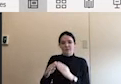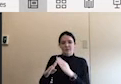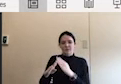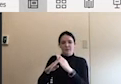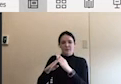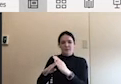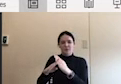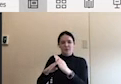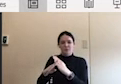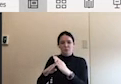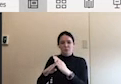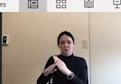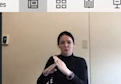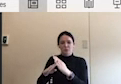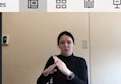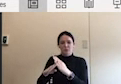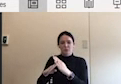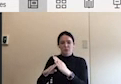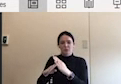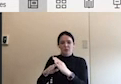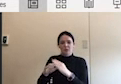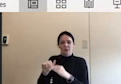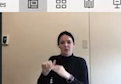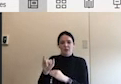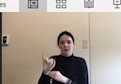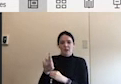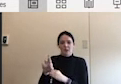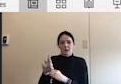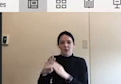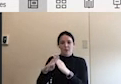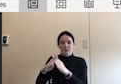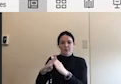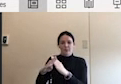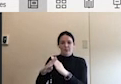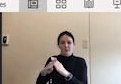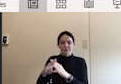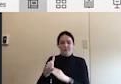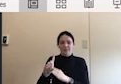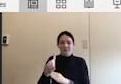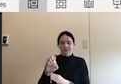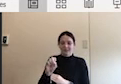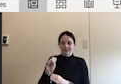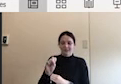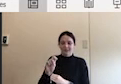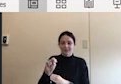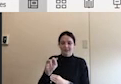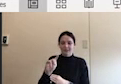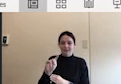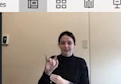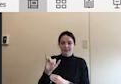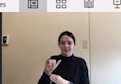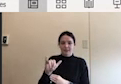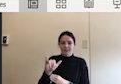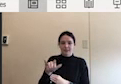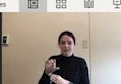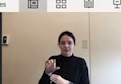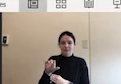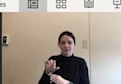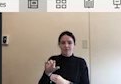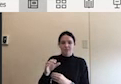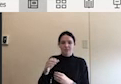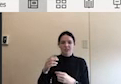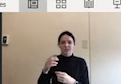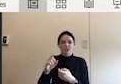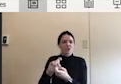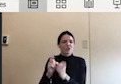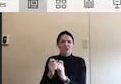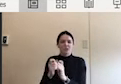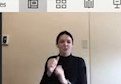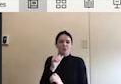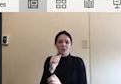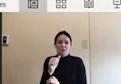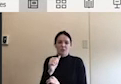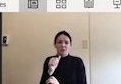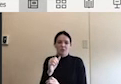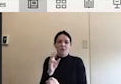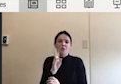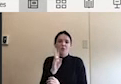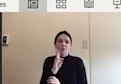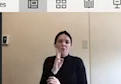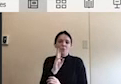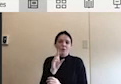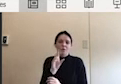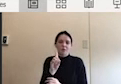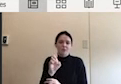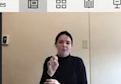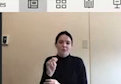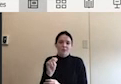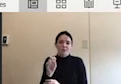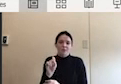So to balance out this equation, the density doesn't change. Water's density is more or less a constant, right? So density